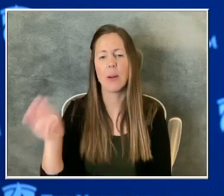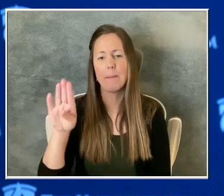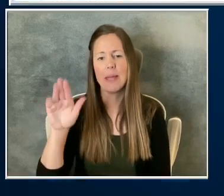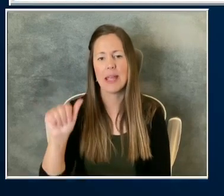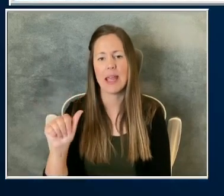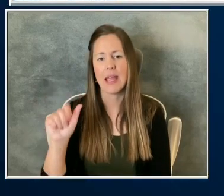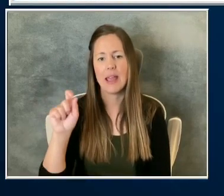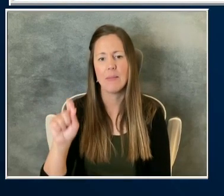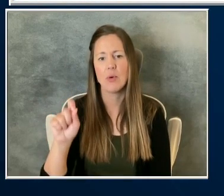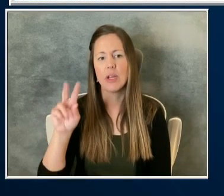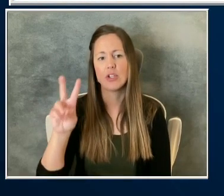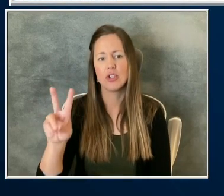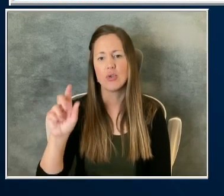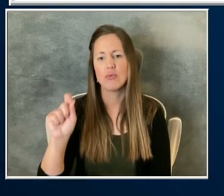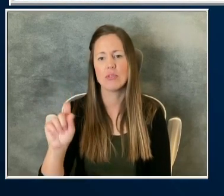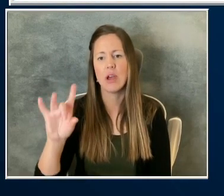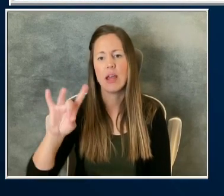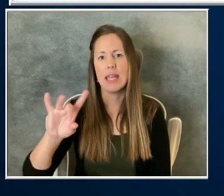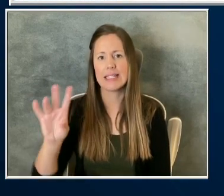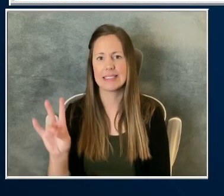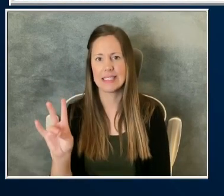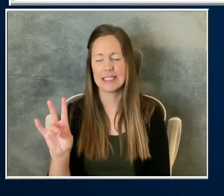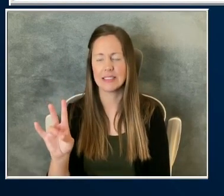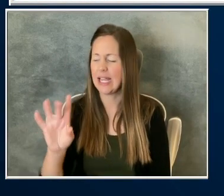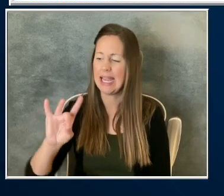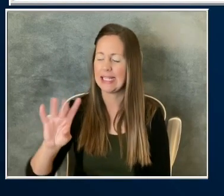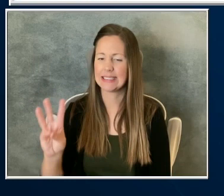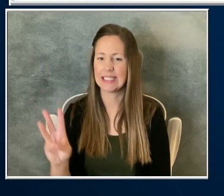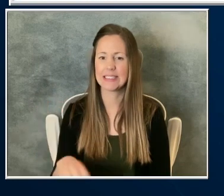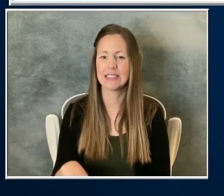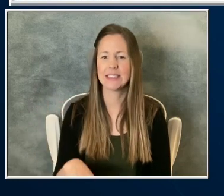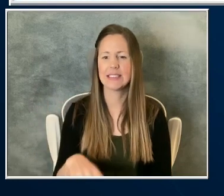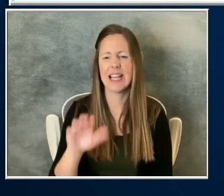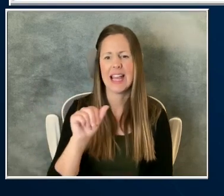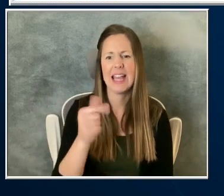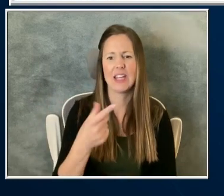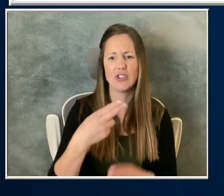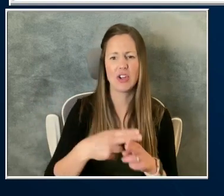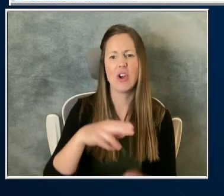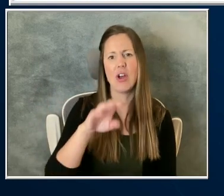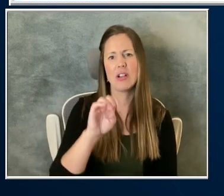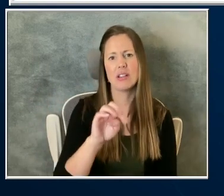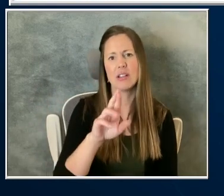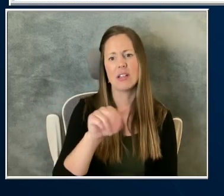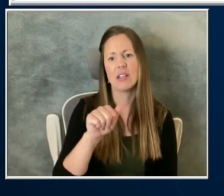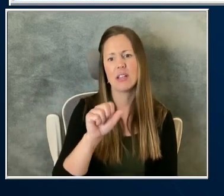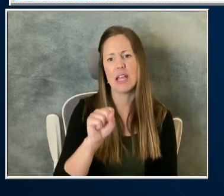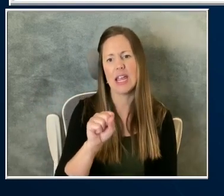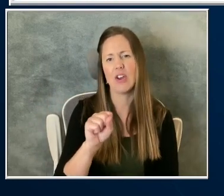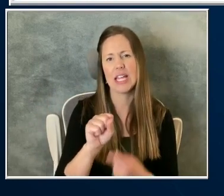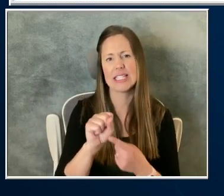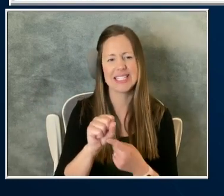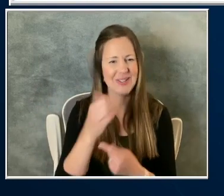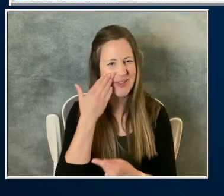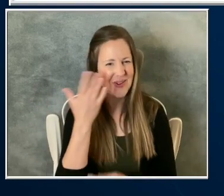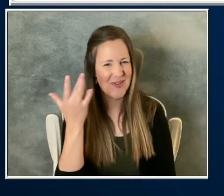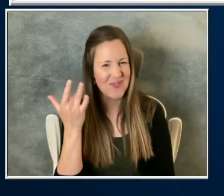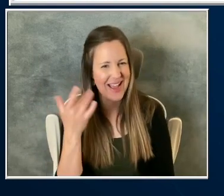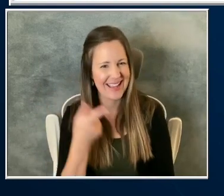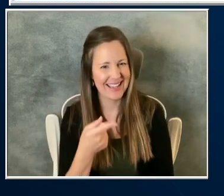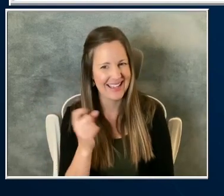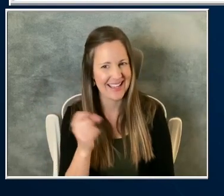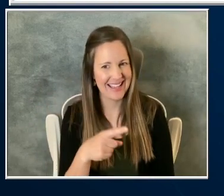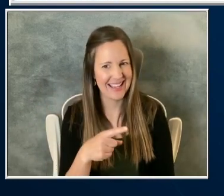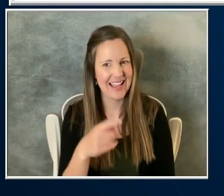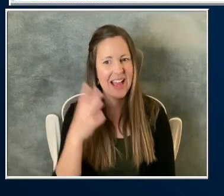BA.2.86. Yeah, that EG5 is called Eris. Do you know why they called it Eris? This is your This is your key question. Why did we